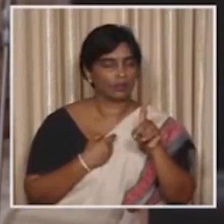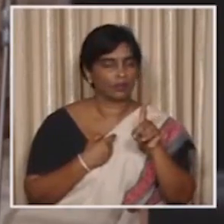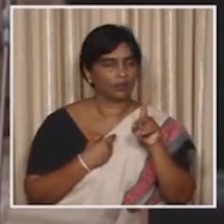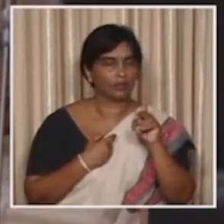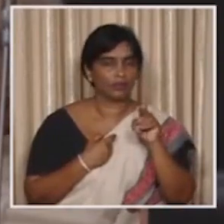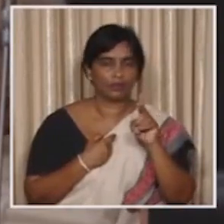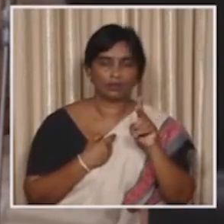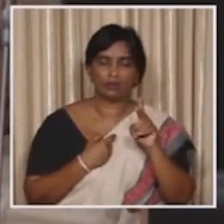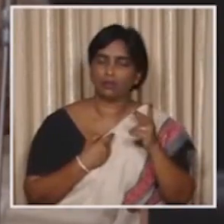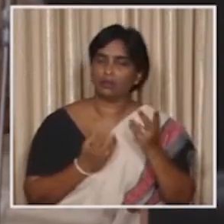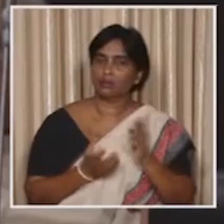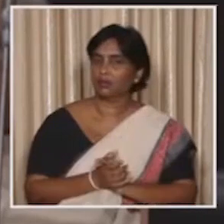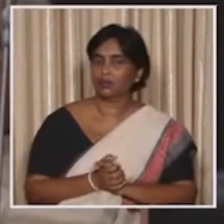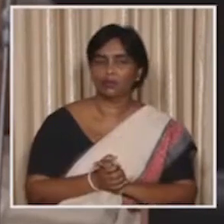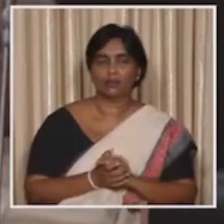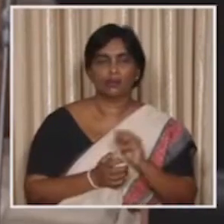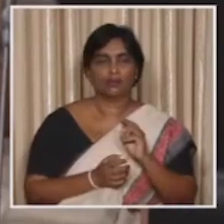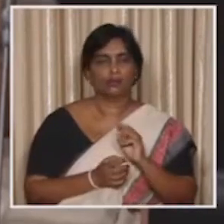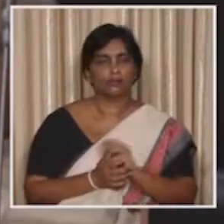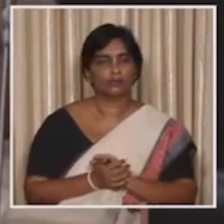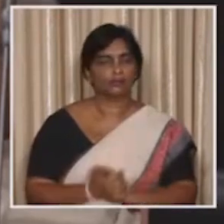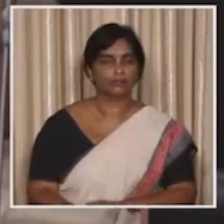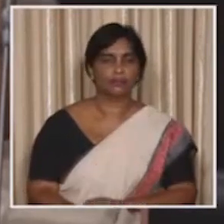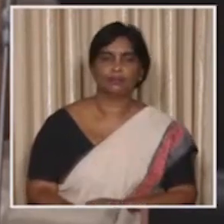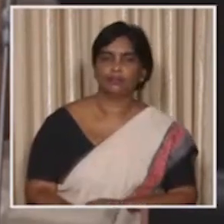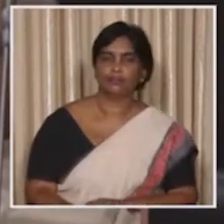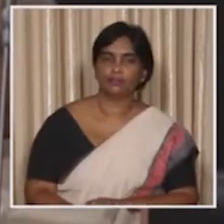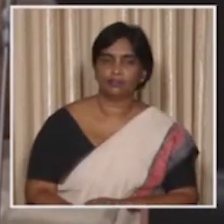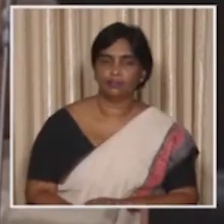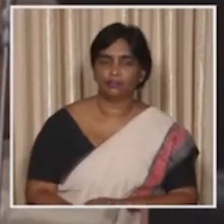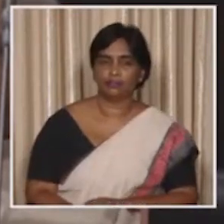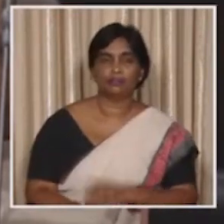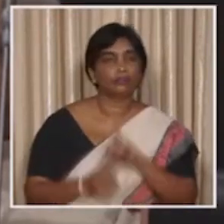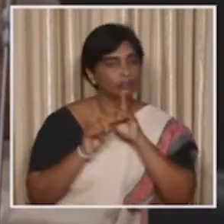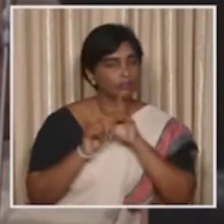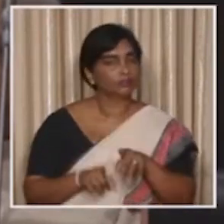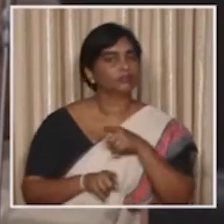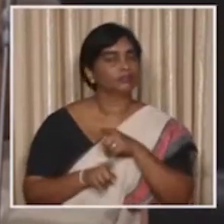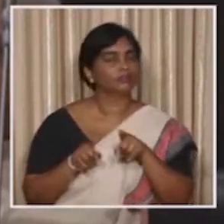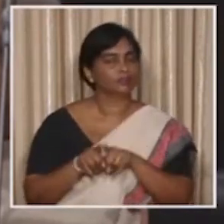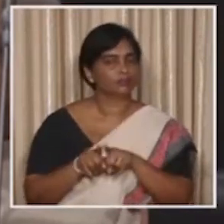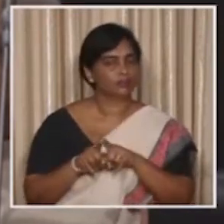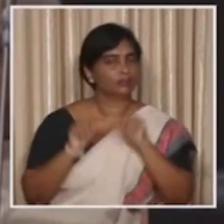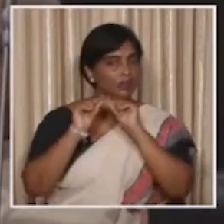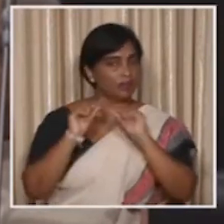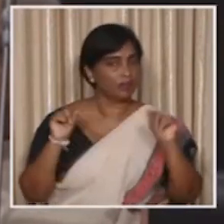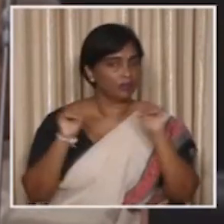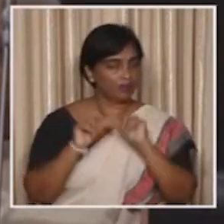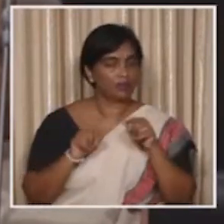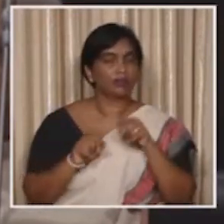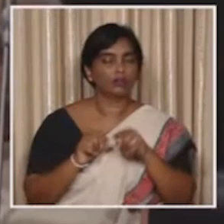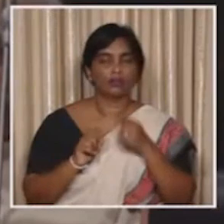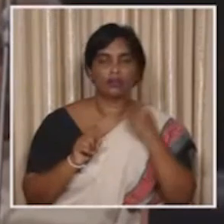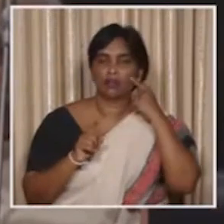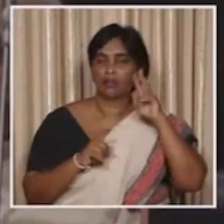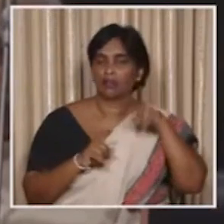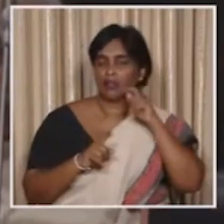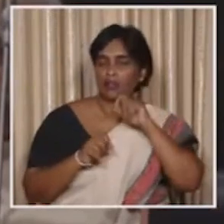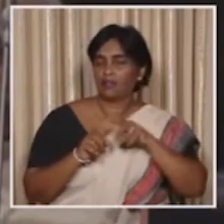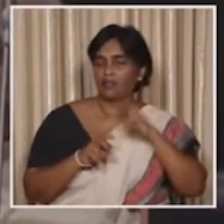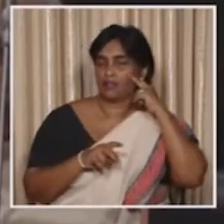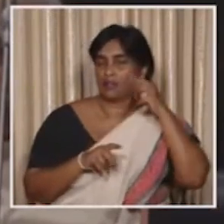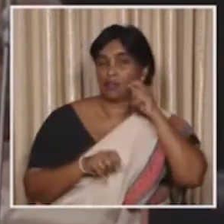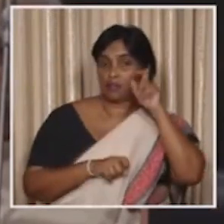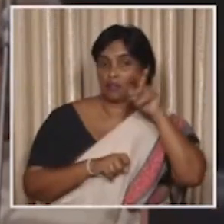38 respondents had violated the public trust reposed in them and we hold that they were in breach of fundamental